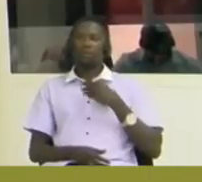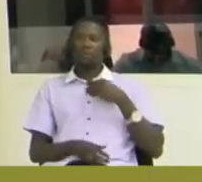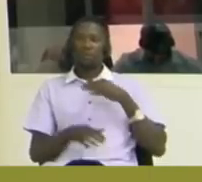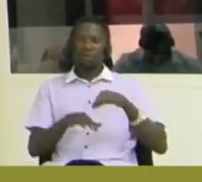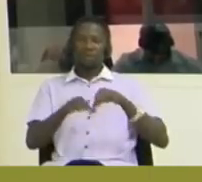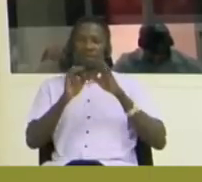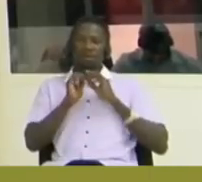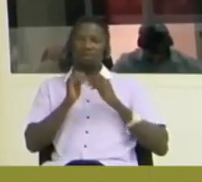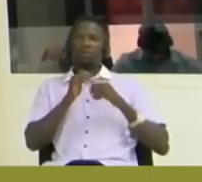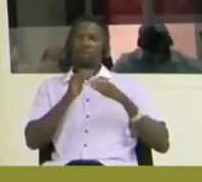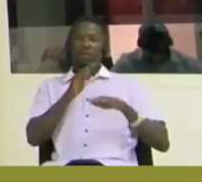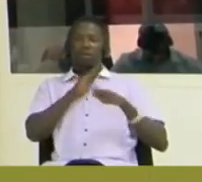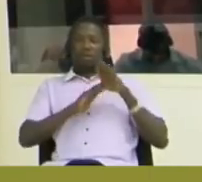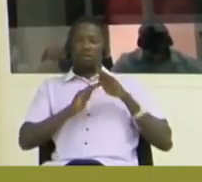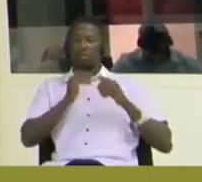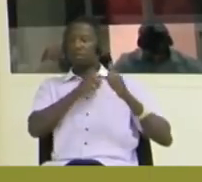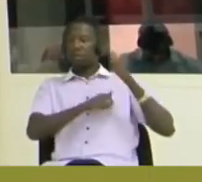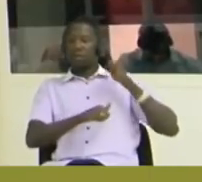a step backwards.